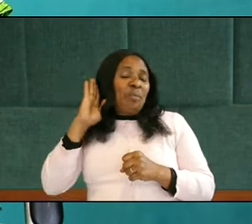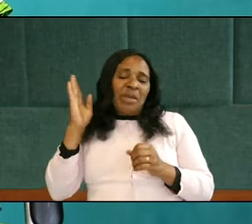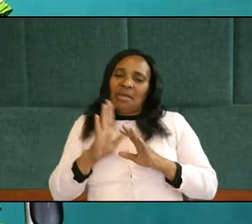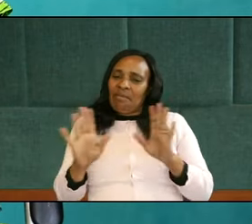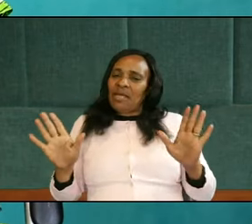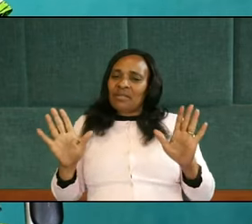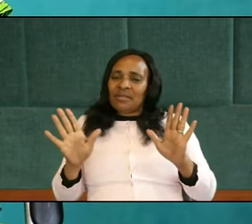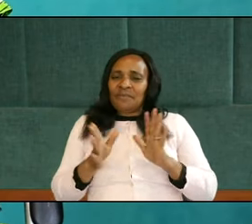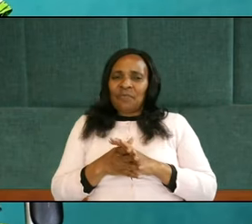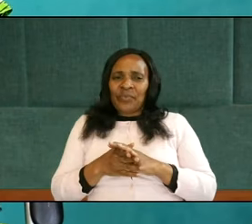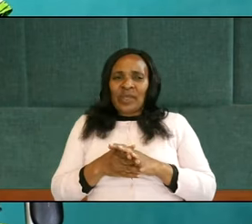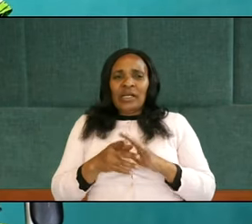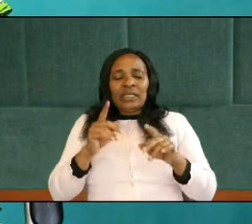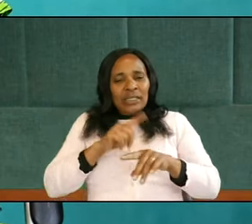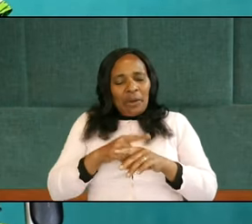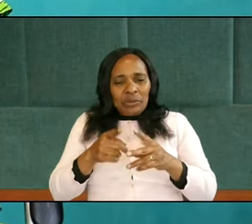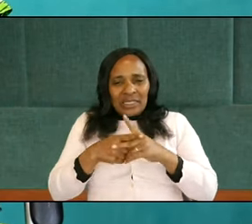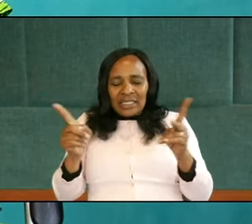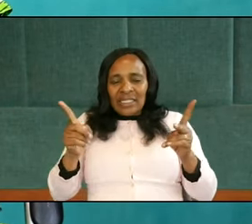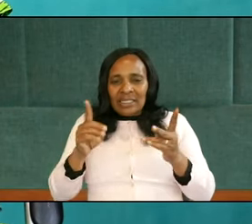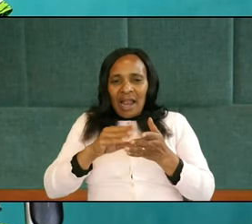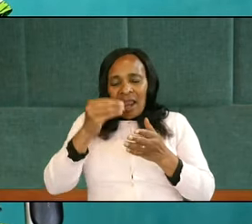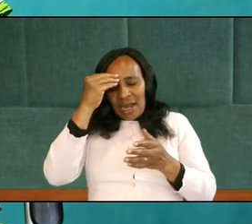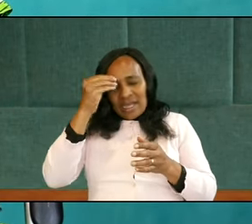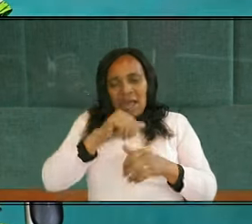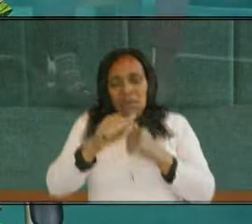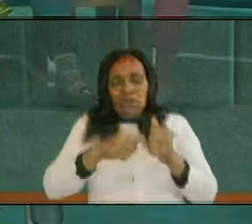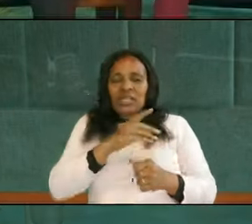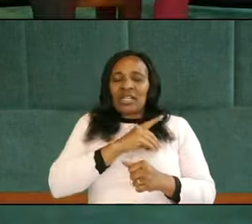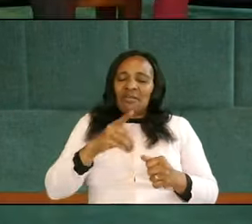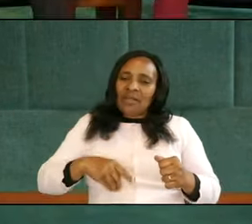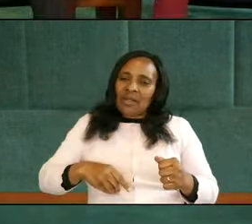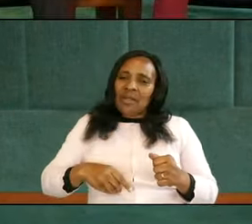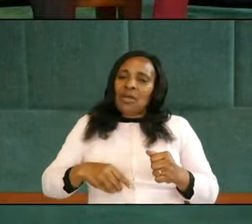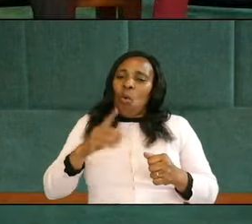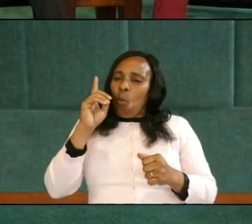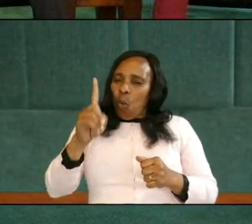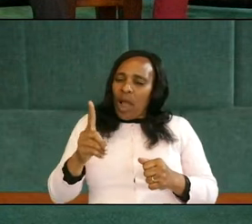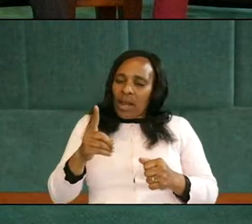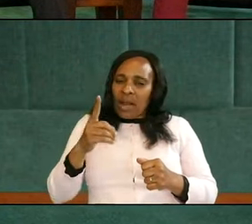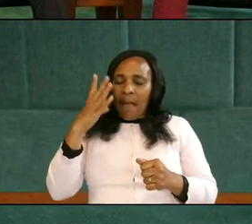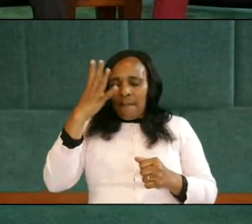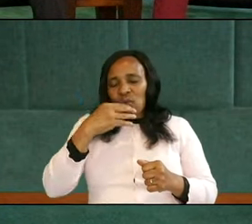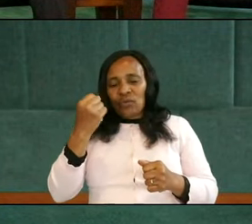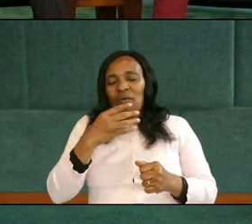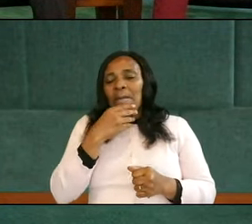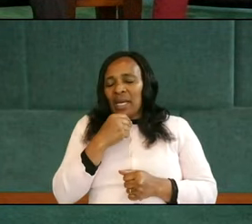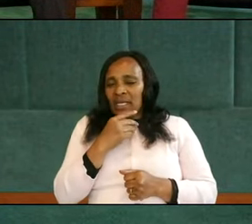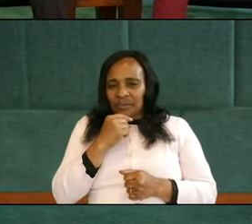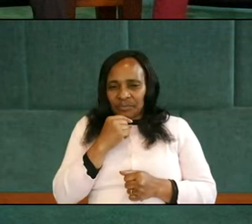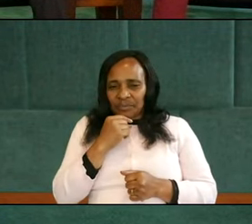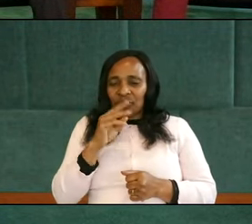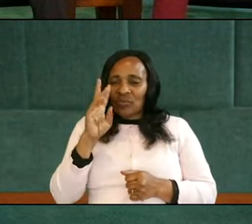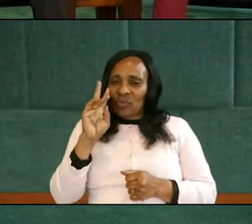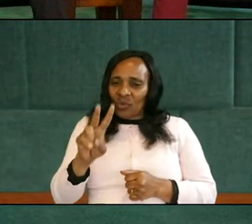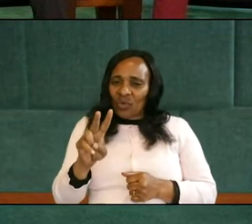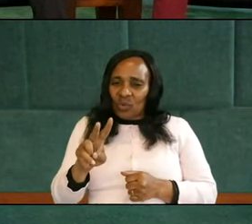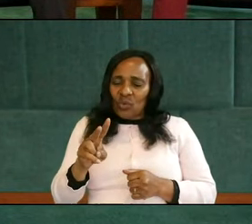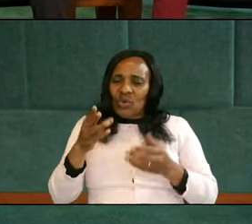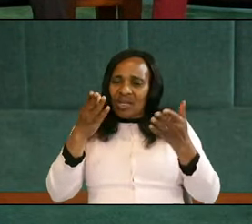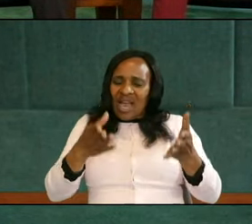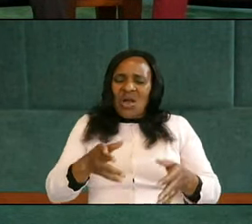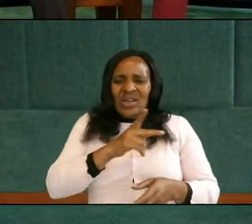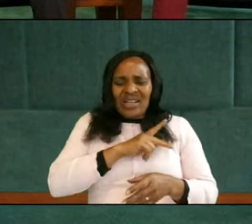we started learning about David, remember we were told that, one, he was a handsome man. That's the first thing. Two, here he is.